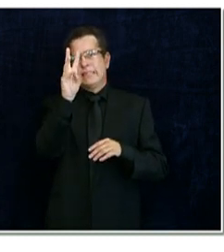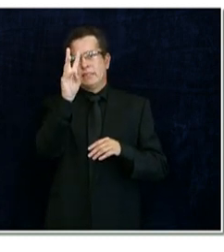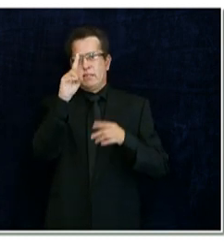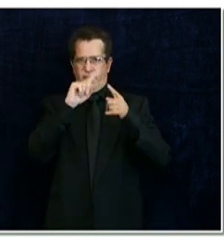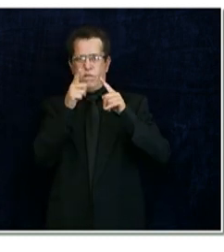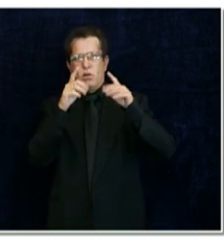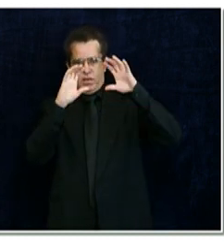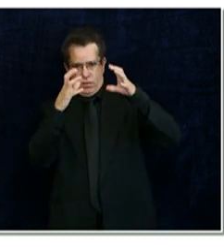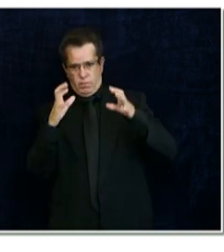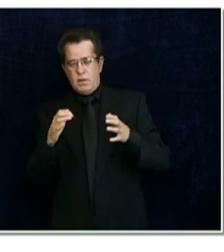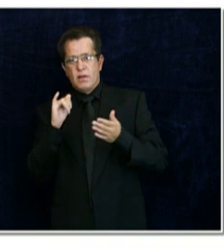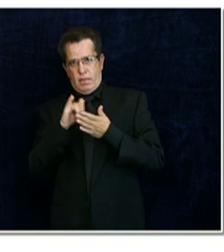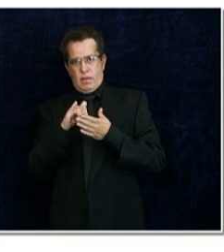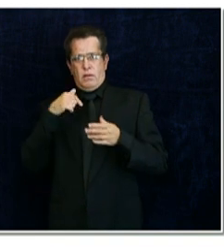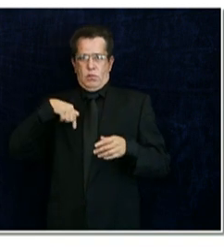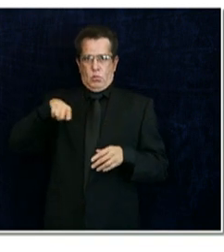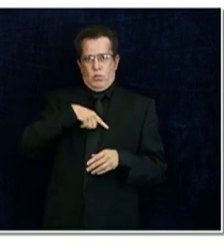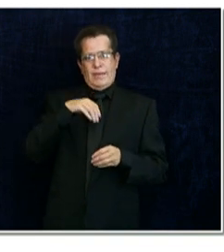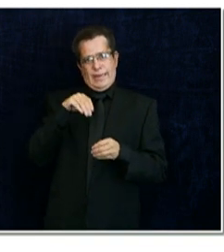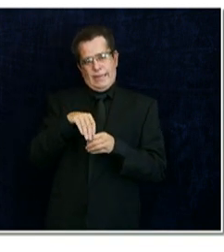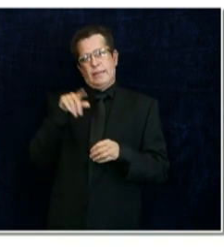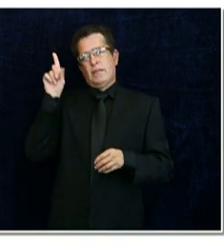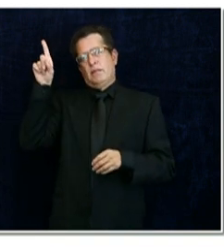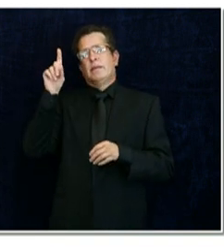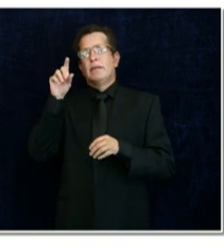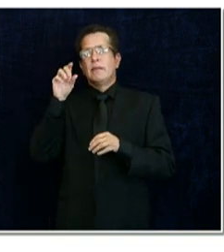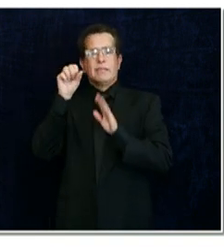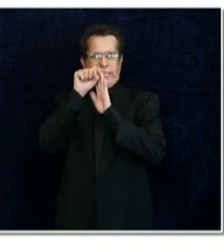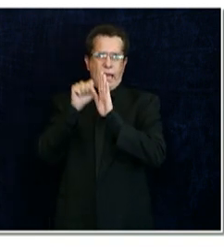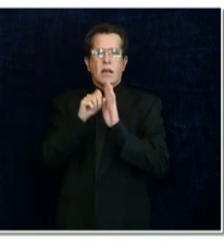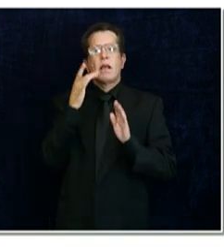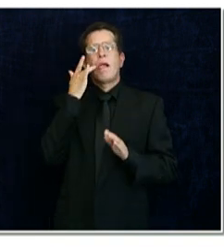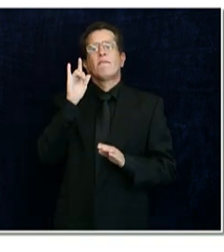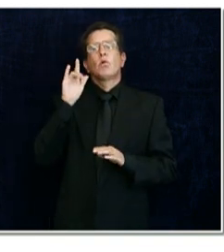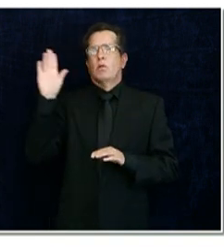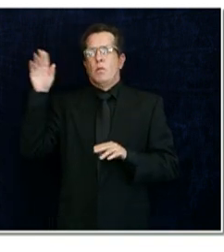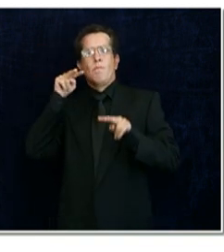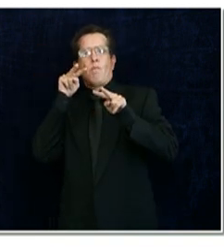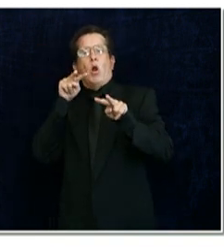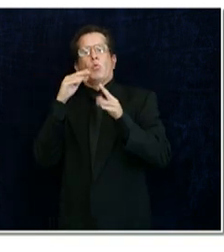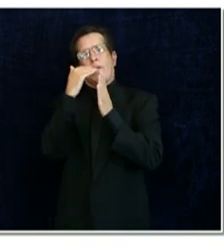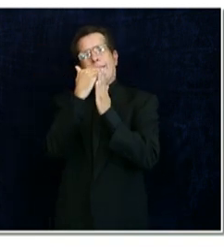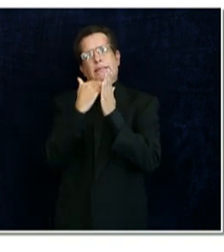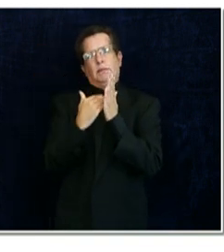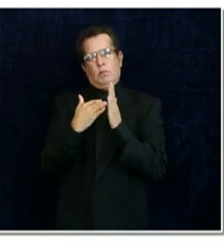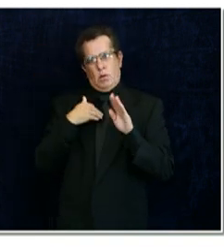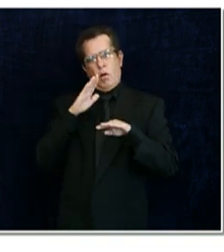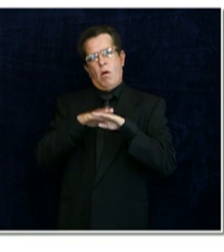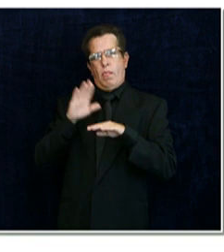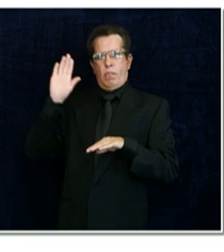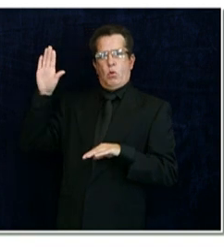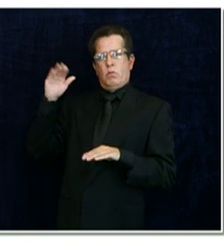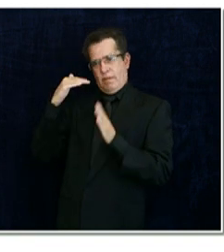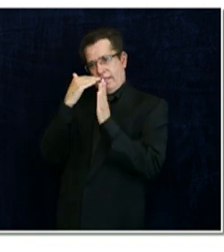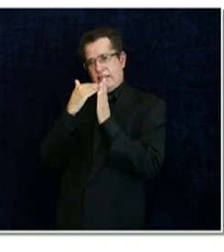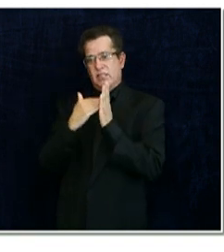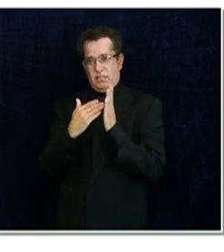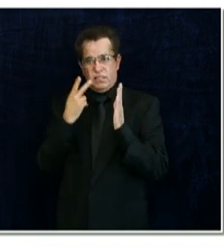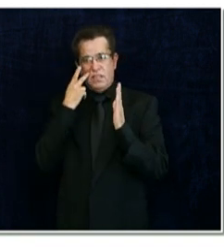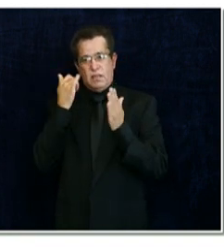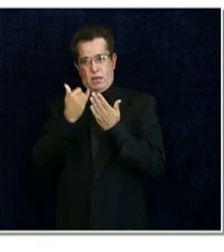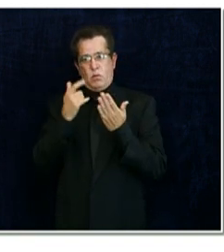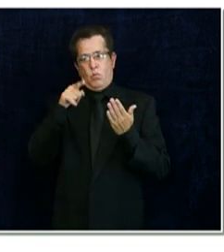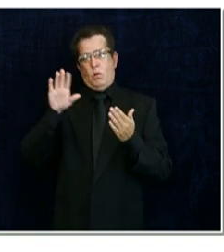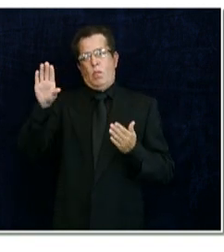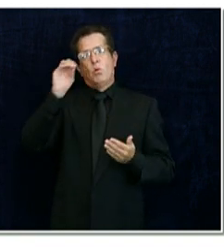places any county in the state of California on the state's county monitoring list. And as you can see, currently the case